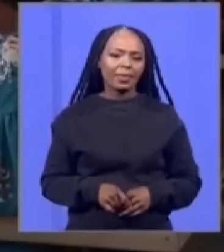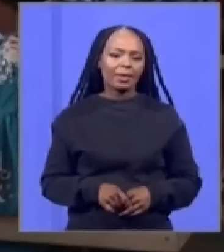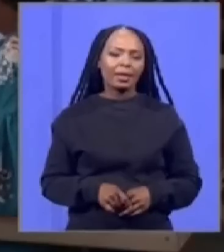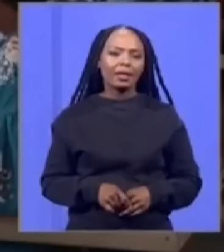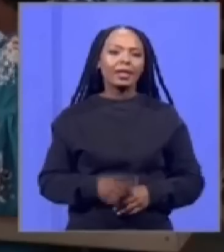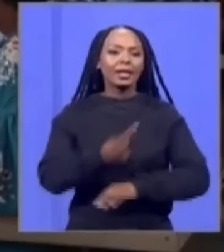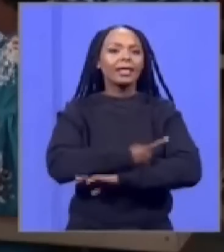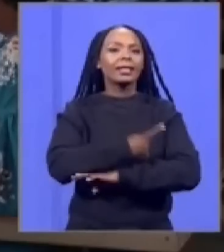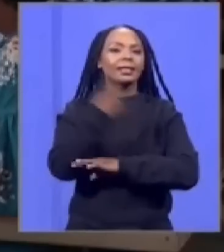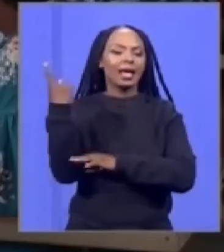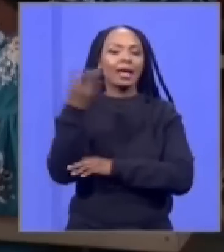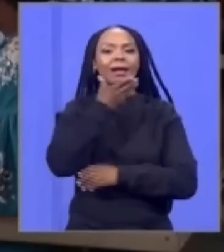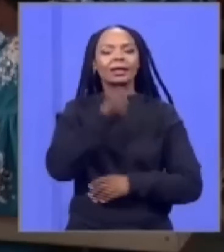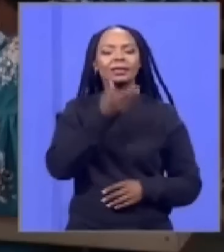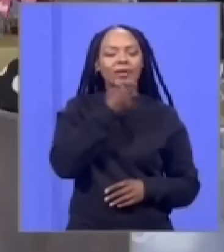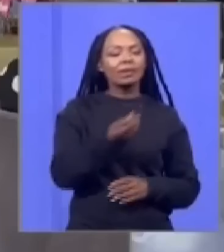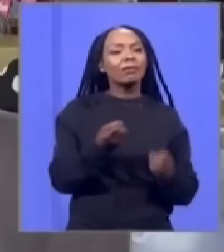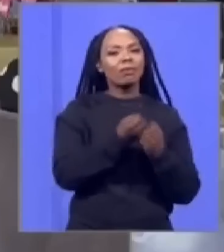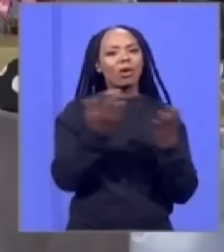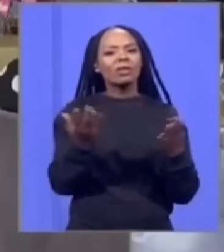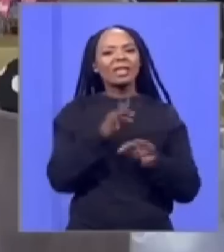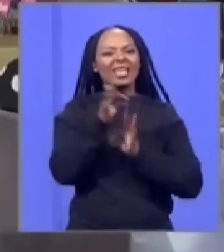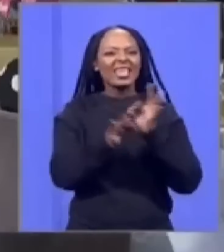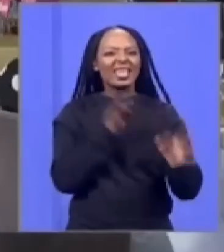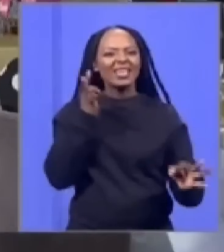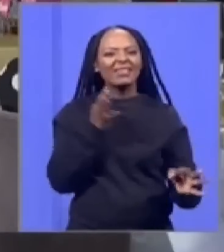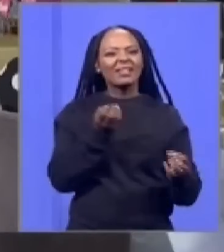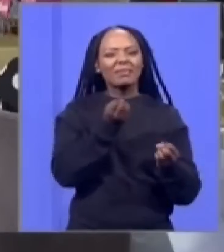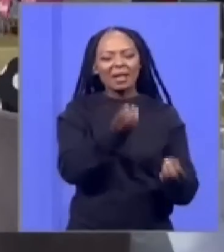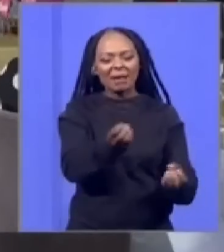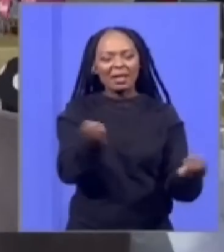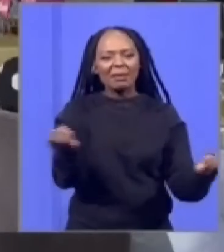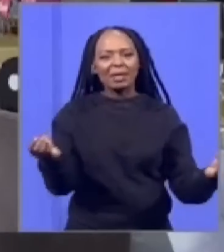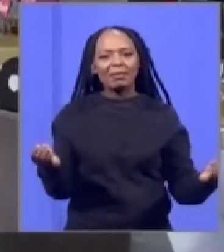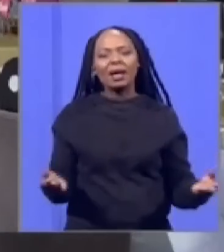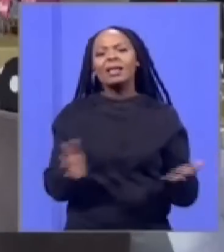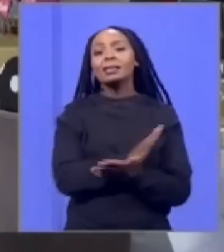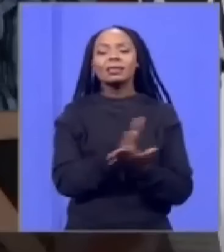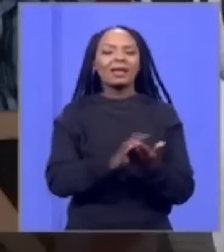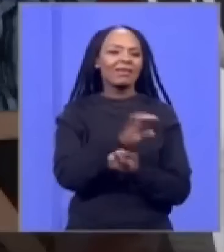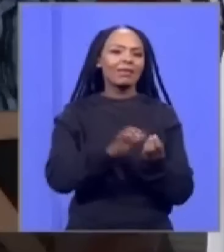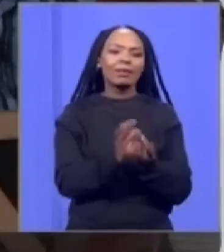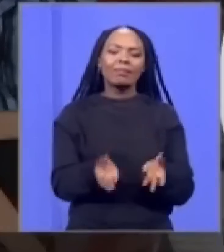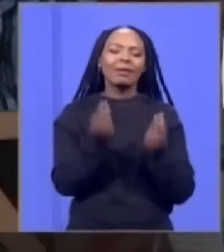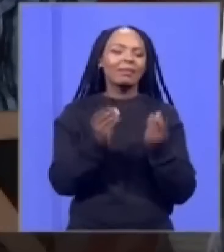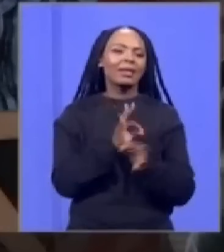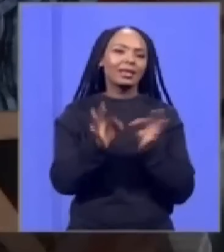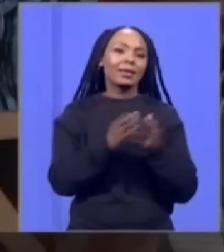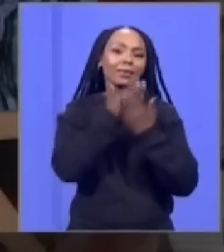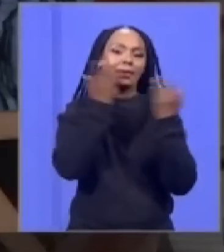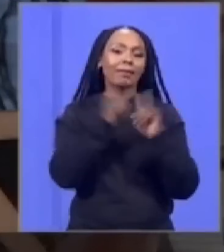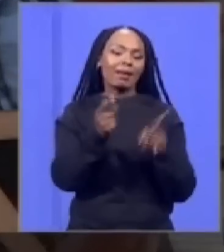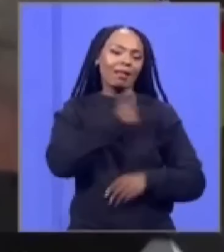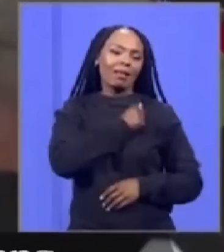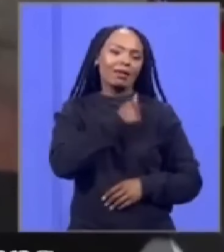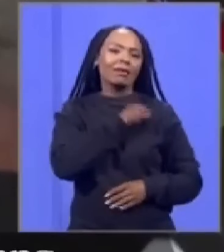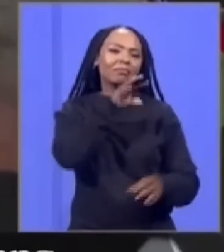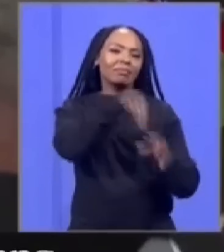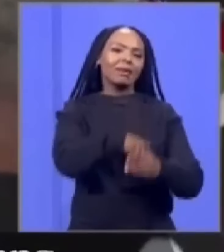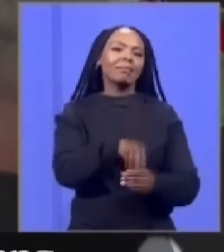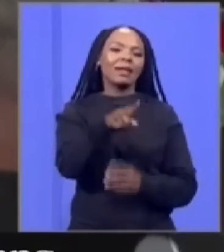Letsatsi la Christmas ke letsatsi la ho fana le ho abelana. Empa malapa ana a bile le seabo moketeng wa Christmas